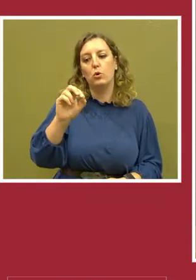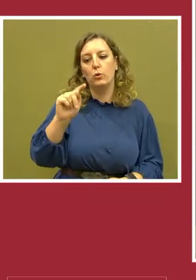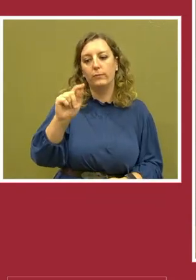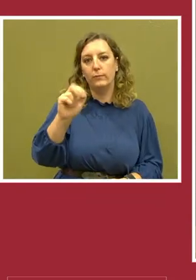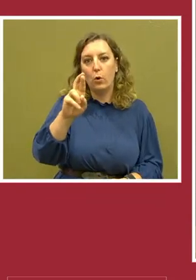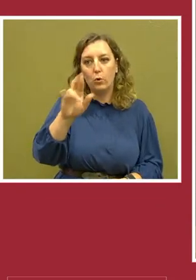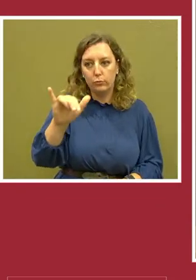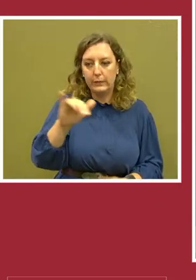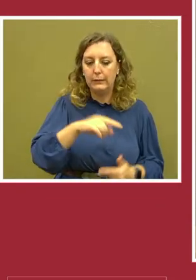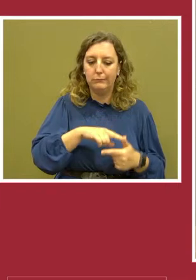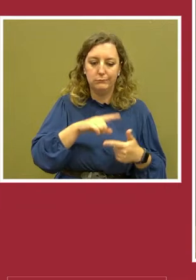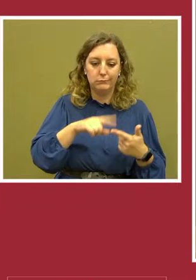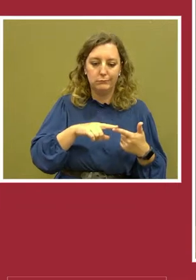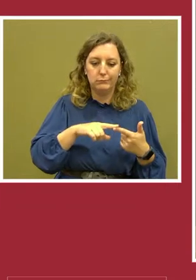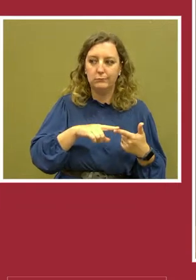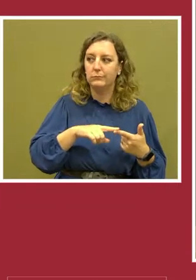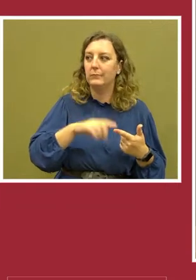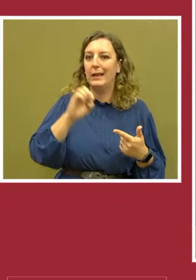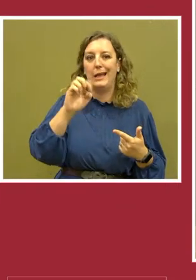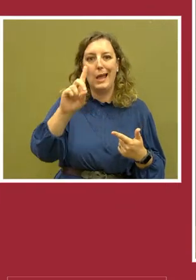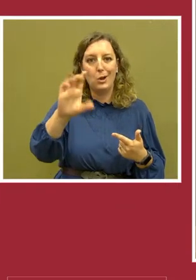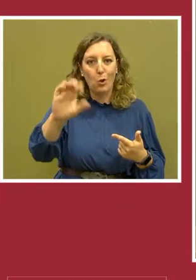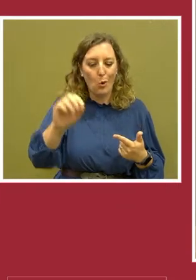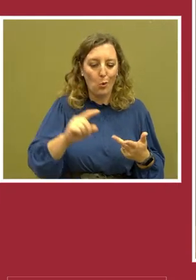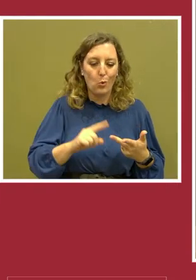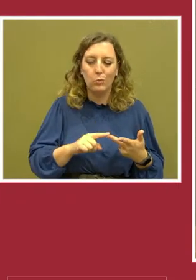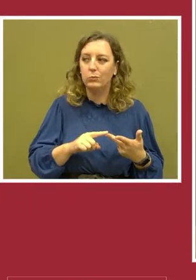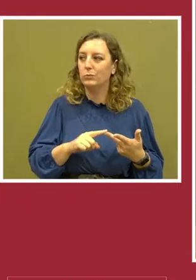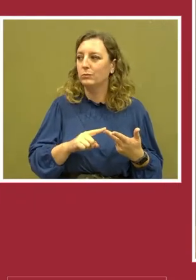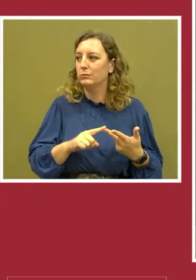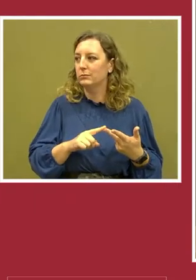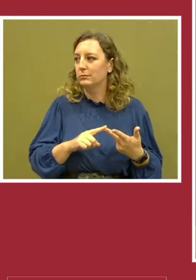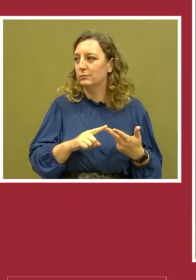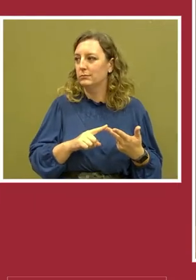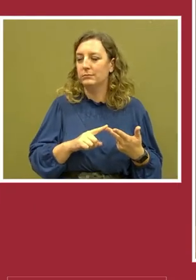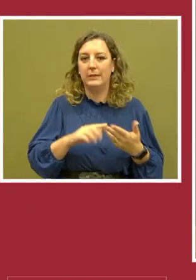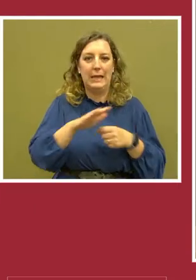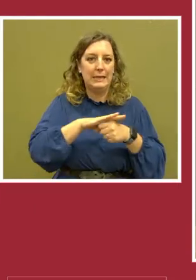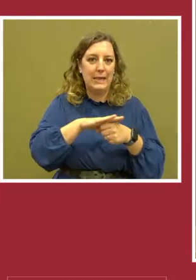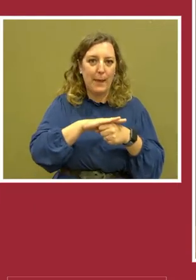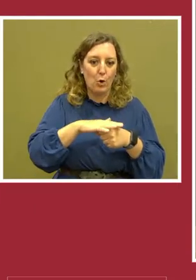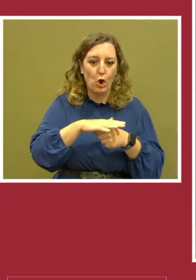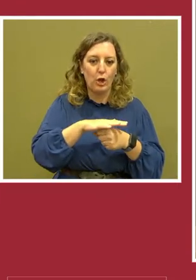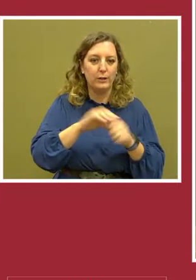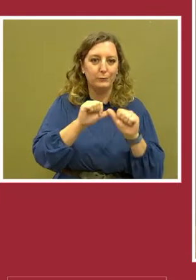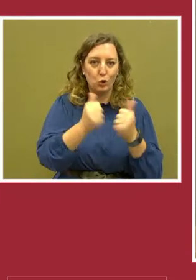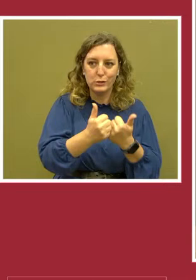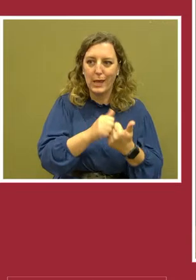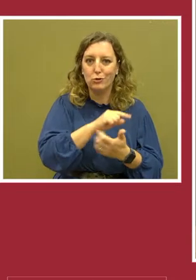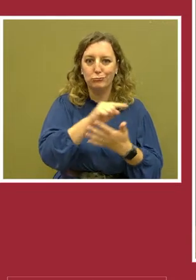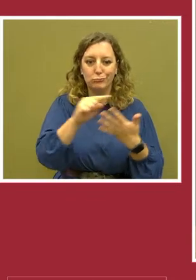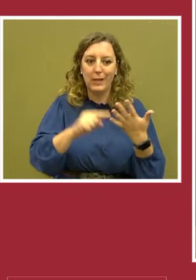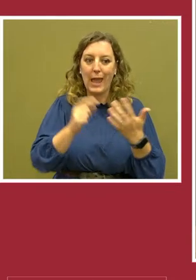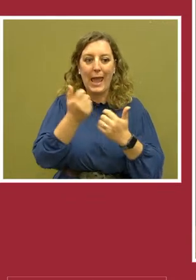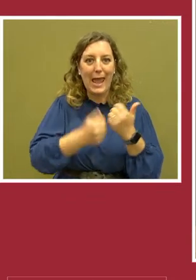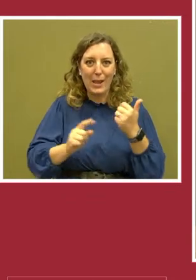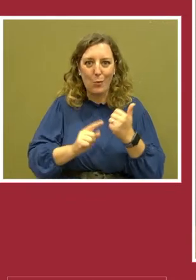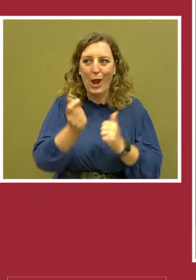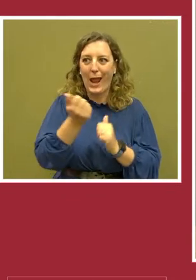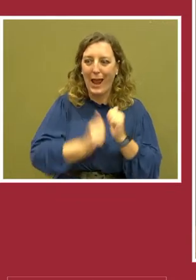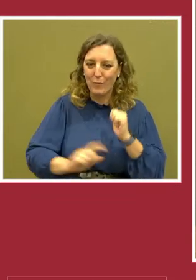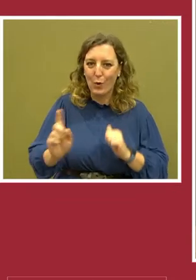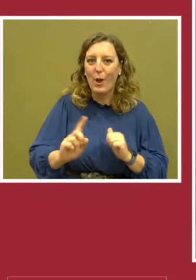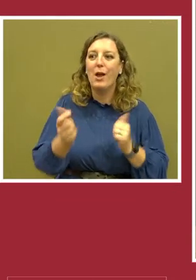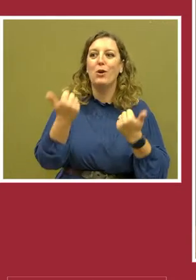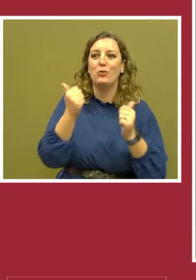Rotaries and EDCO and neighborhood associations and anywhere and everywhere to